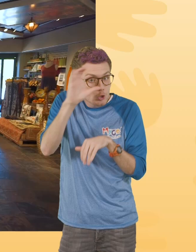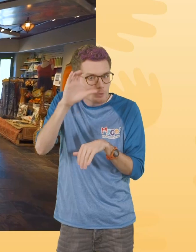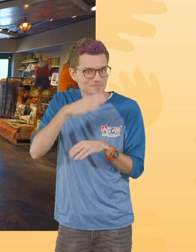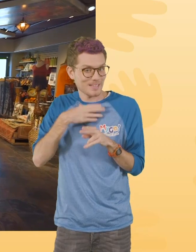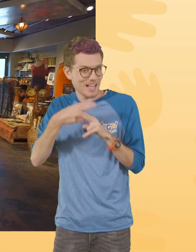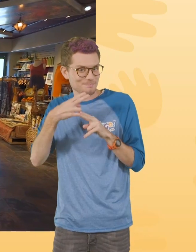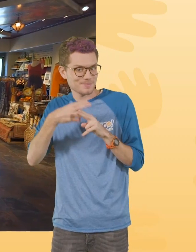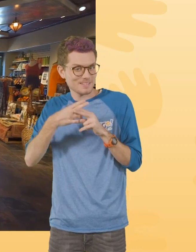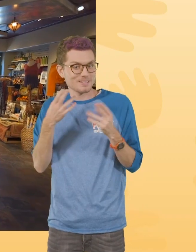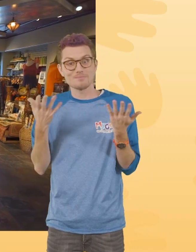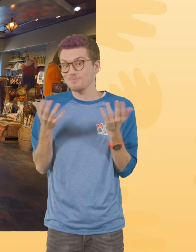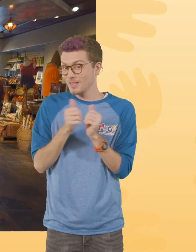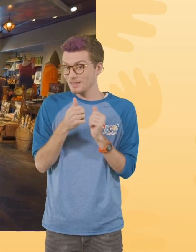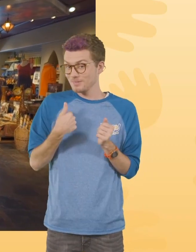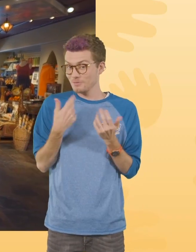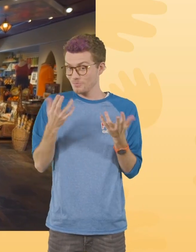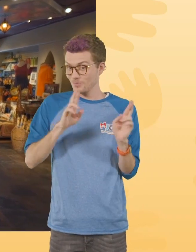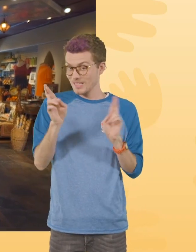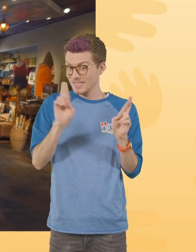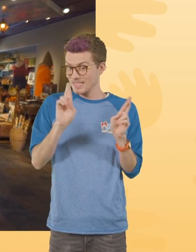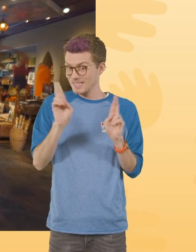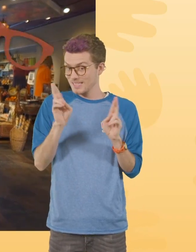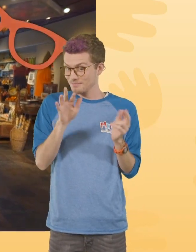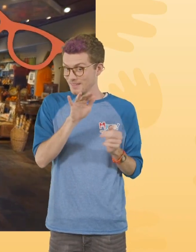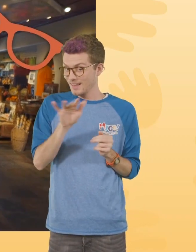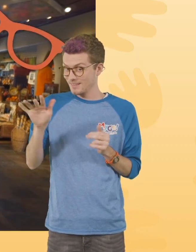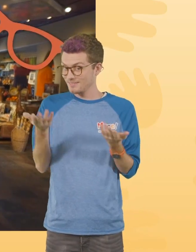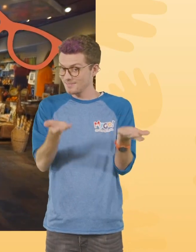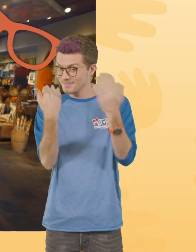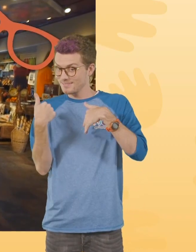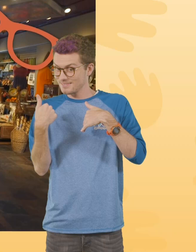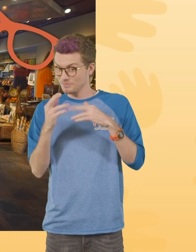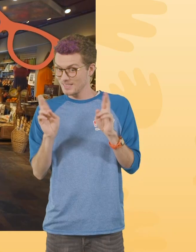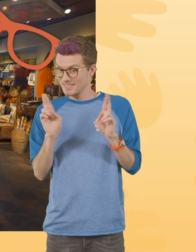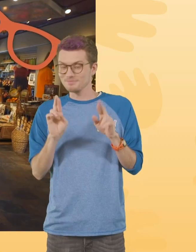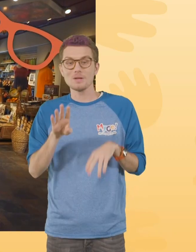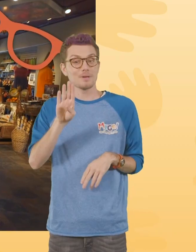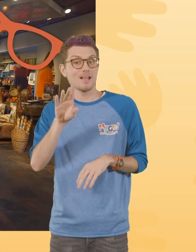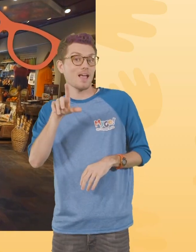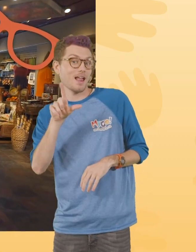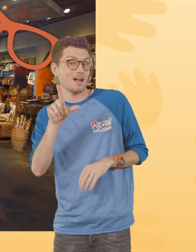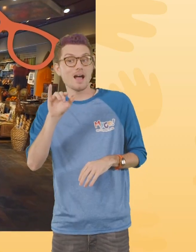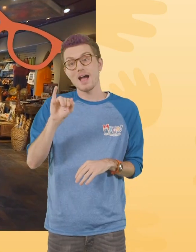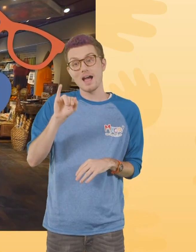for my name. Will you spell my name with me? Ready?